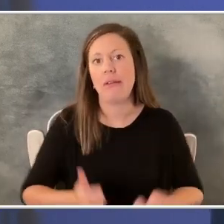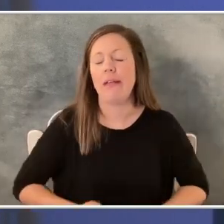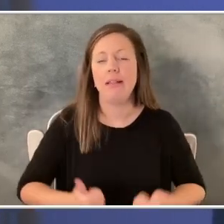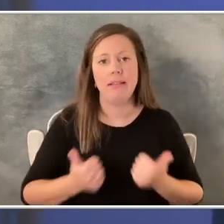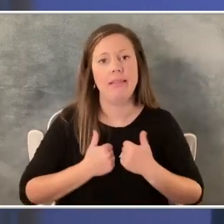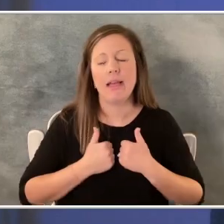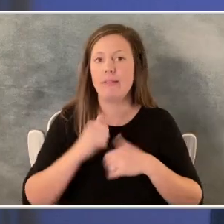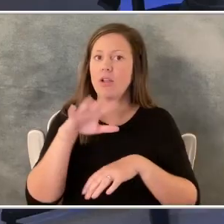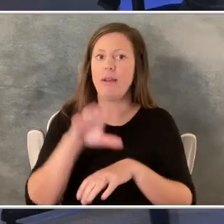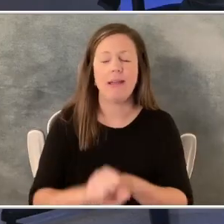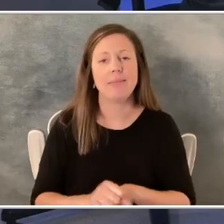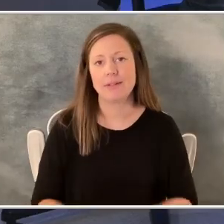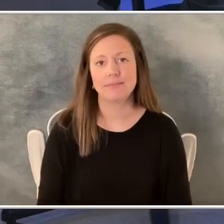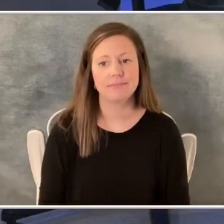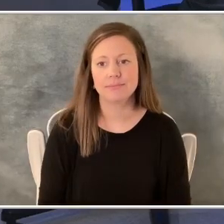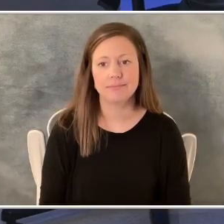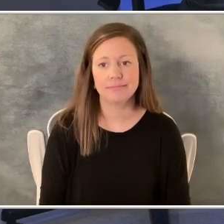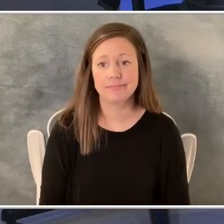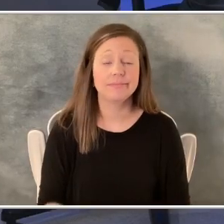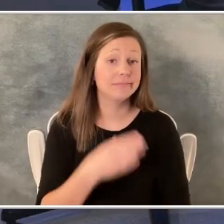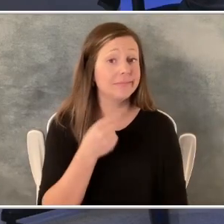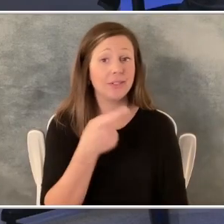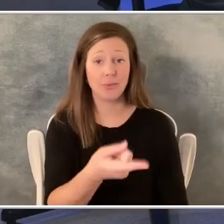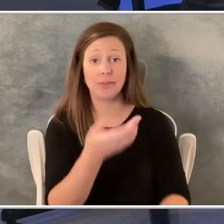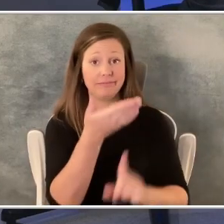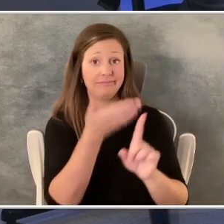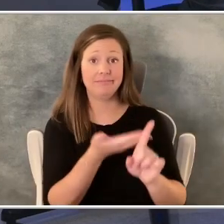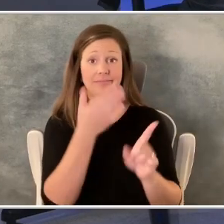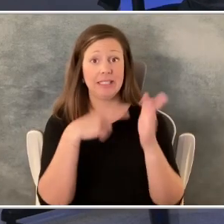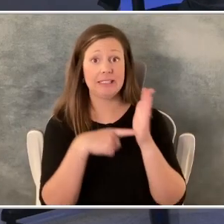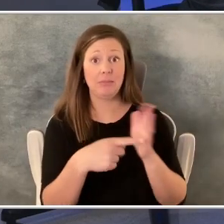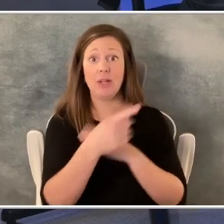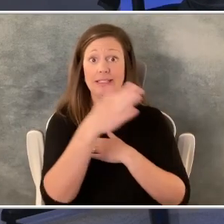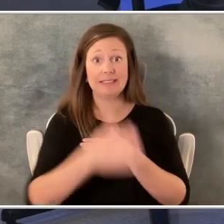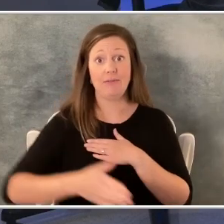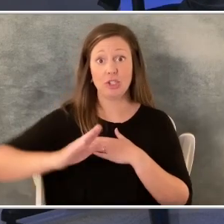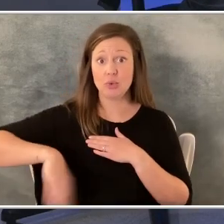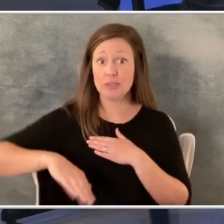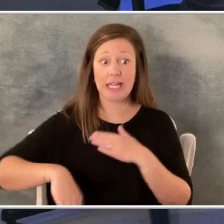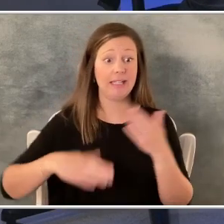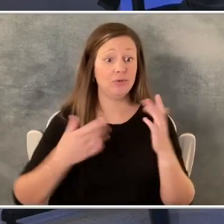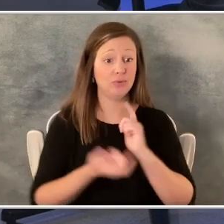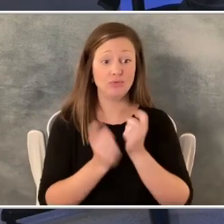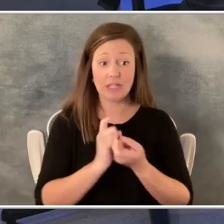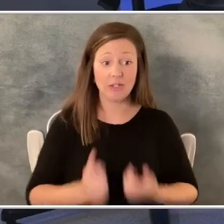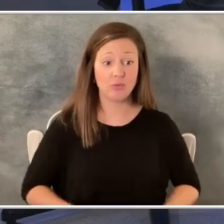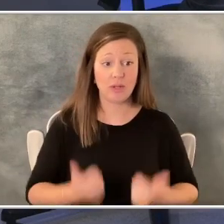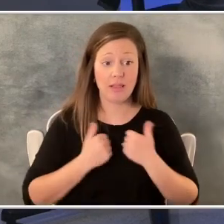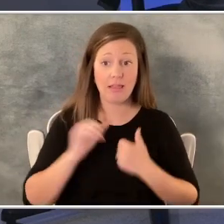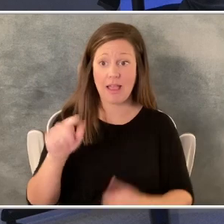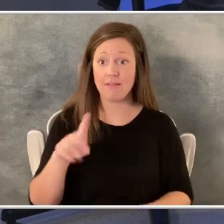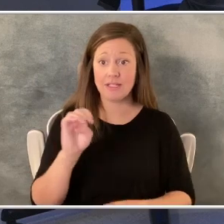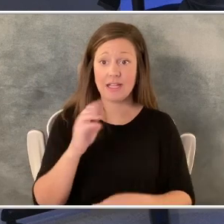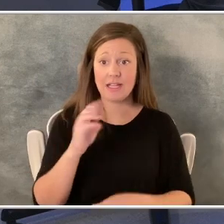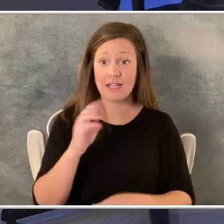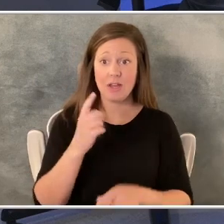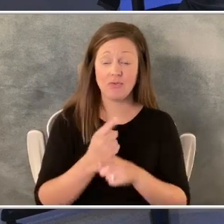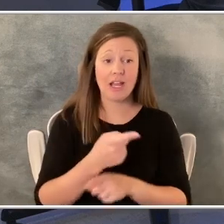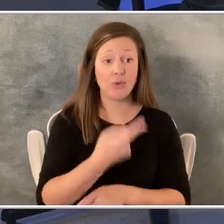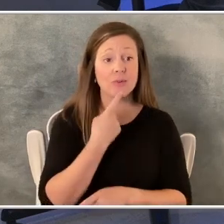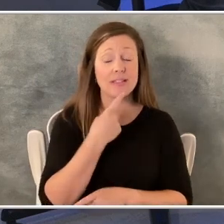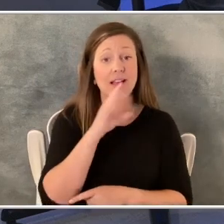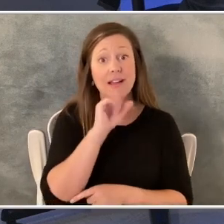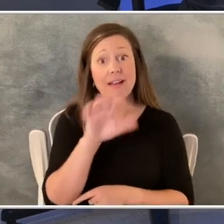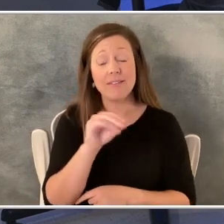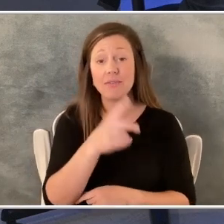crutch. And you're a testament, though, to that. It's never too late to turn around your lifestyle. You said at 50, you stopped smoking and made